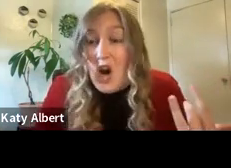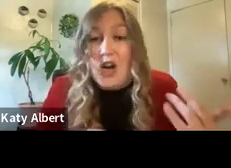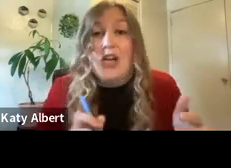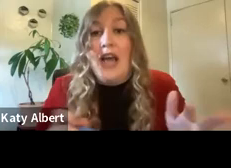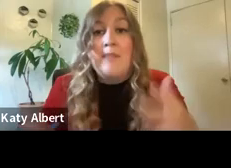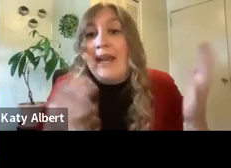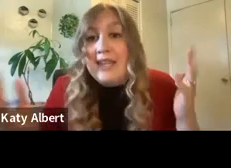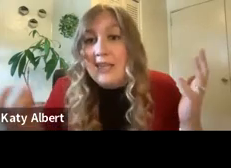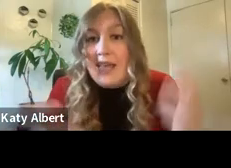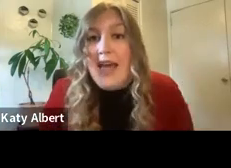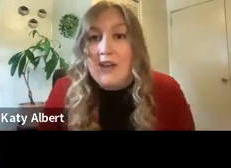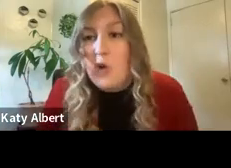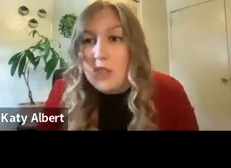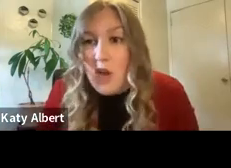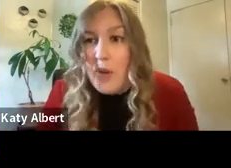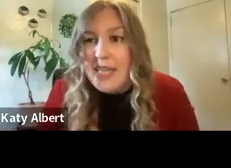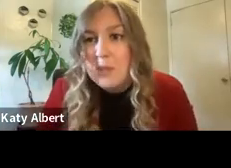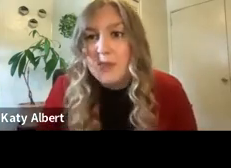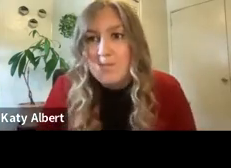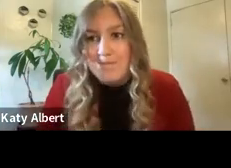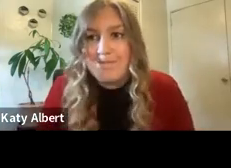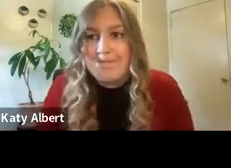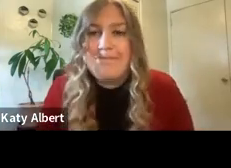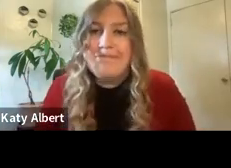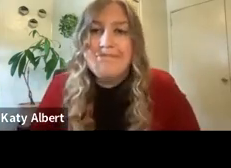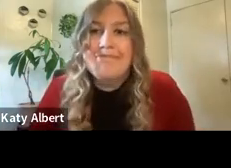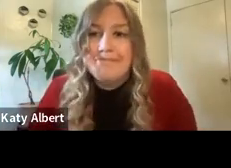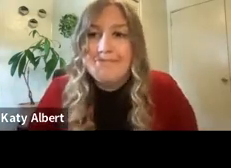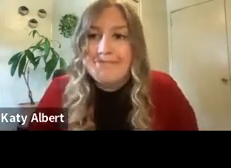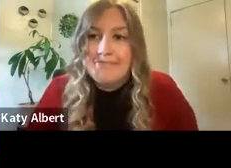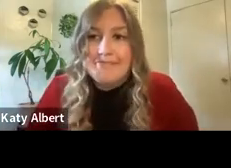gift card, anything like that, of course, always helps.